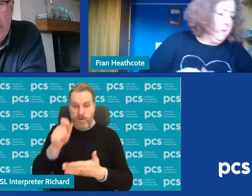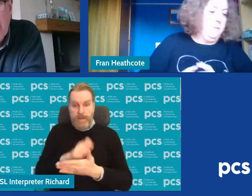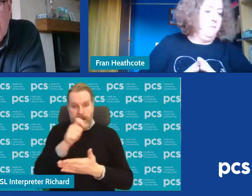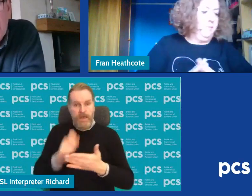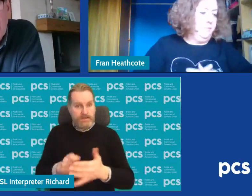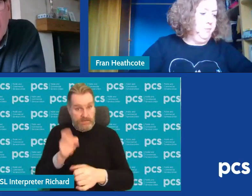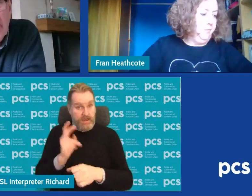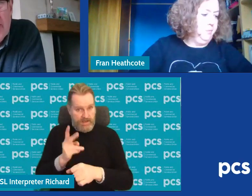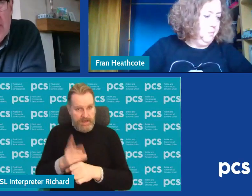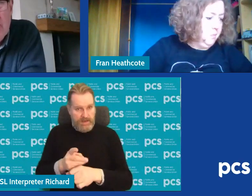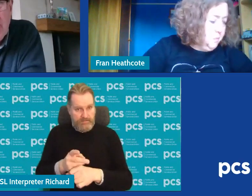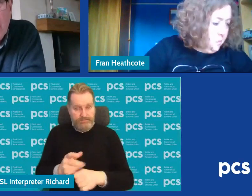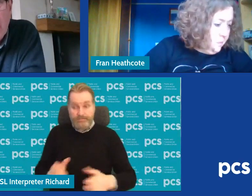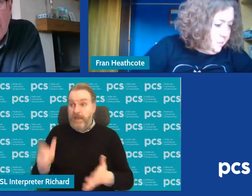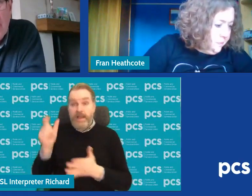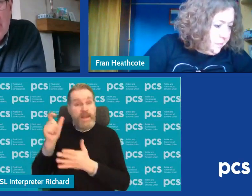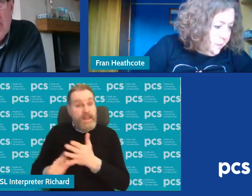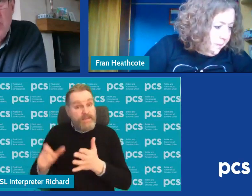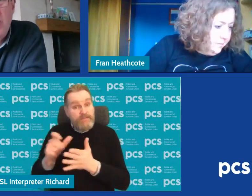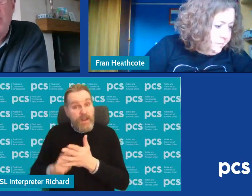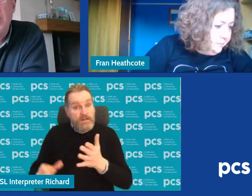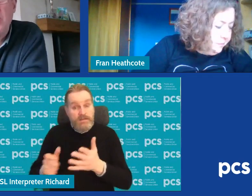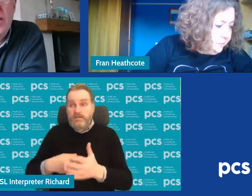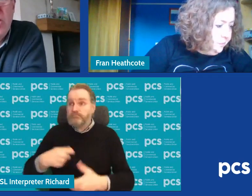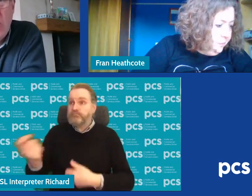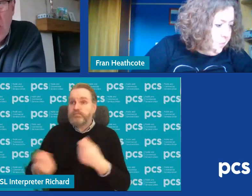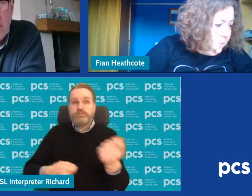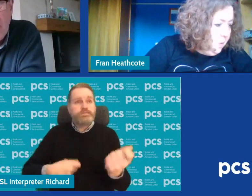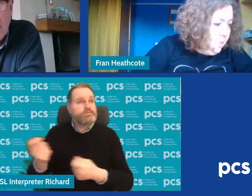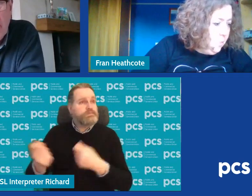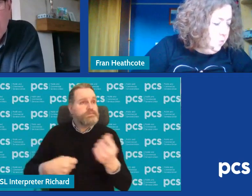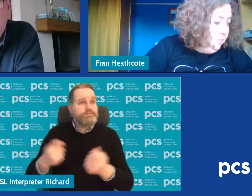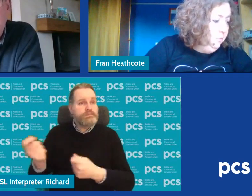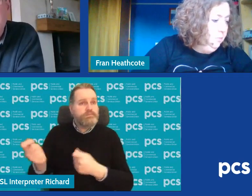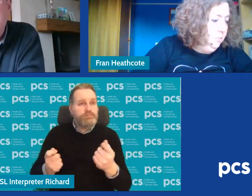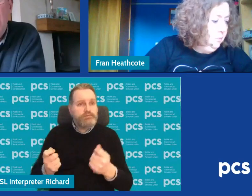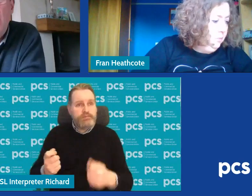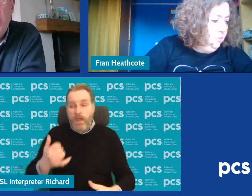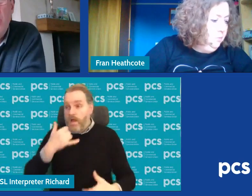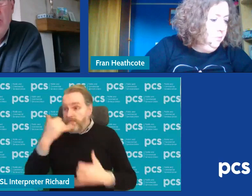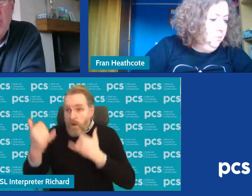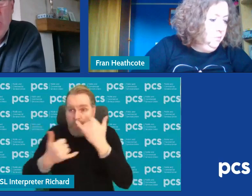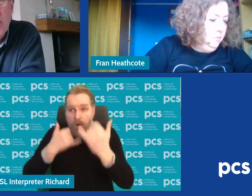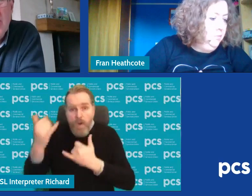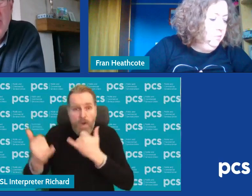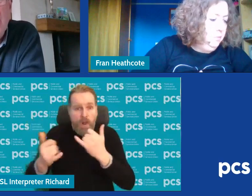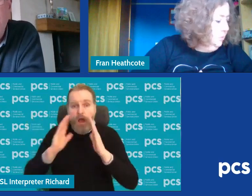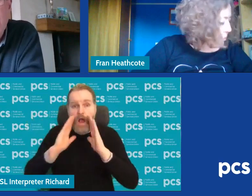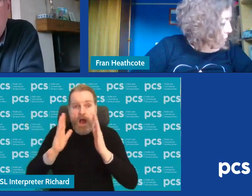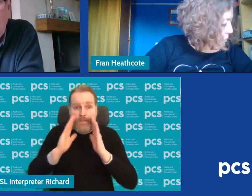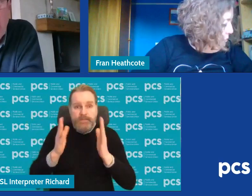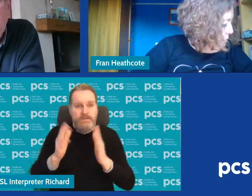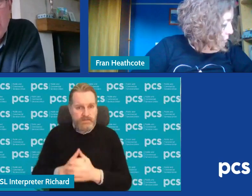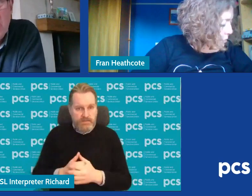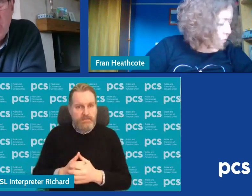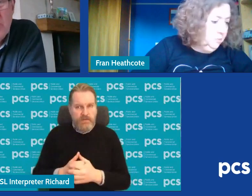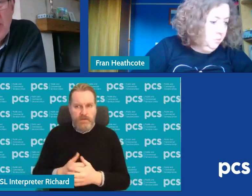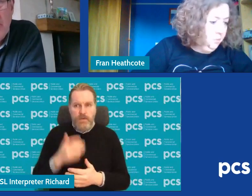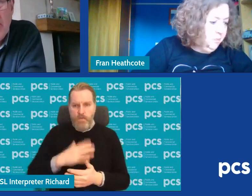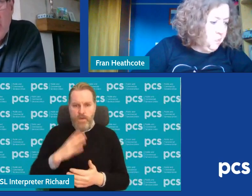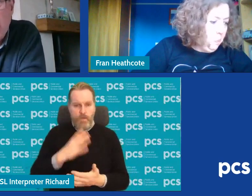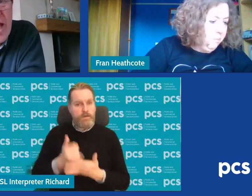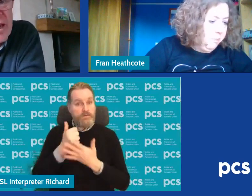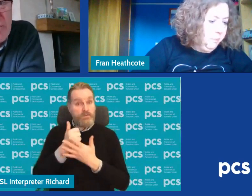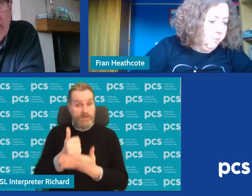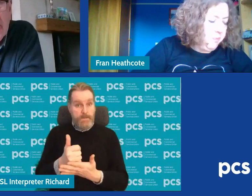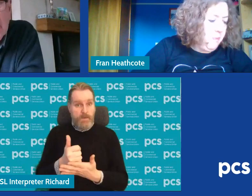be leafleting taking place outside workplaces. We will be doing call hub operations. We will be wanting to give support to those